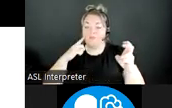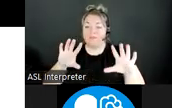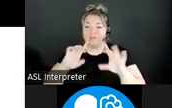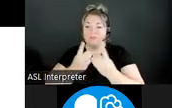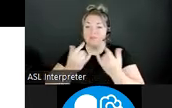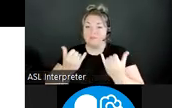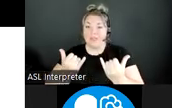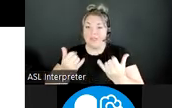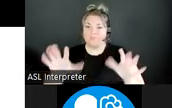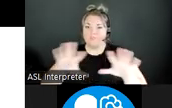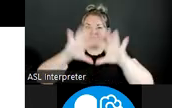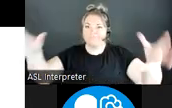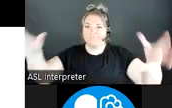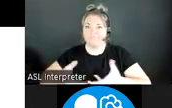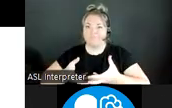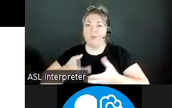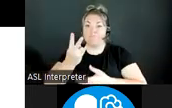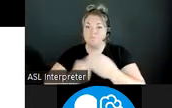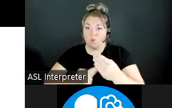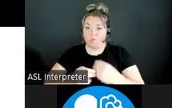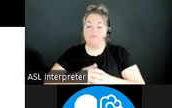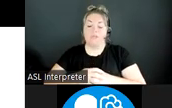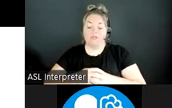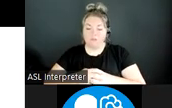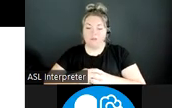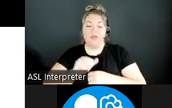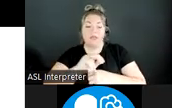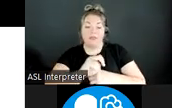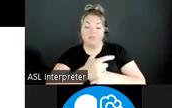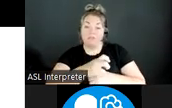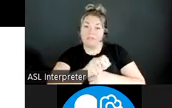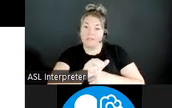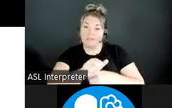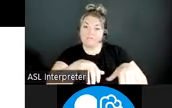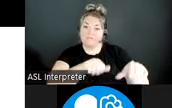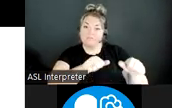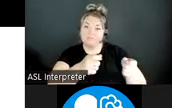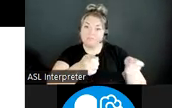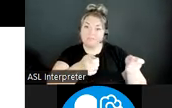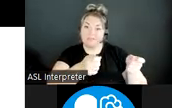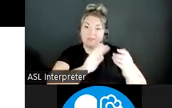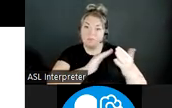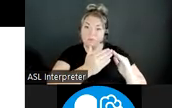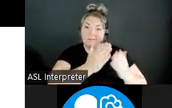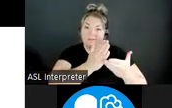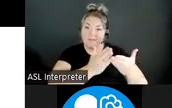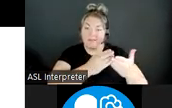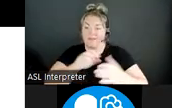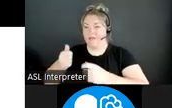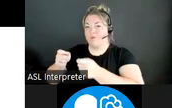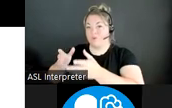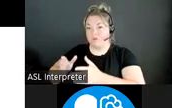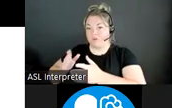now kind of encompasses both of them. Angelina taking the lead on the community side, and the other director will take the lead on